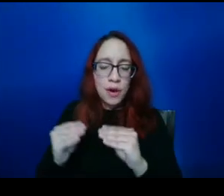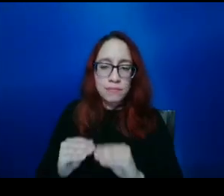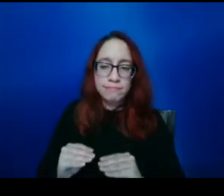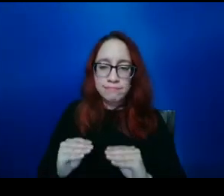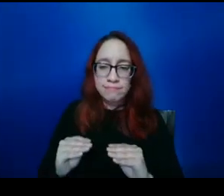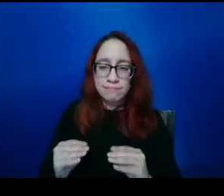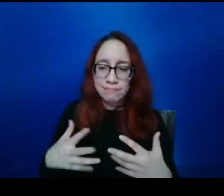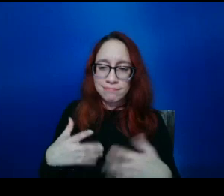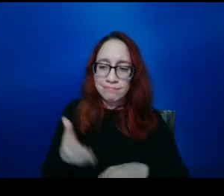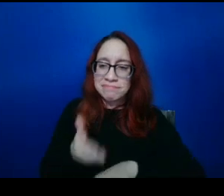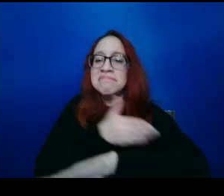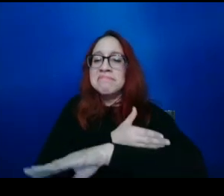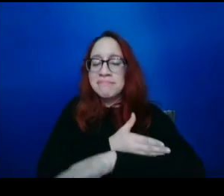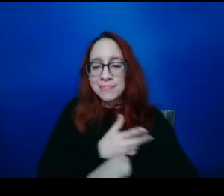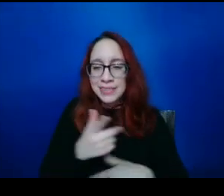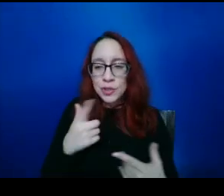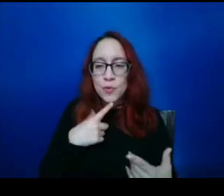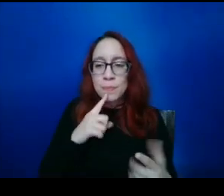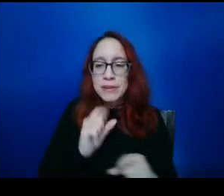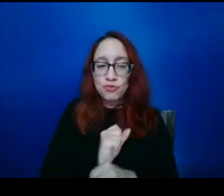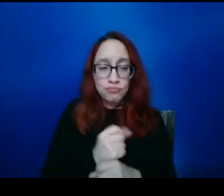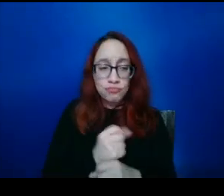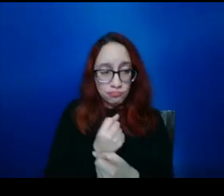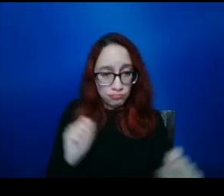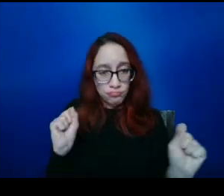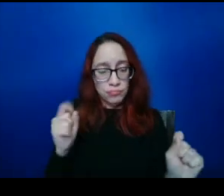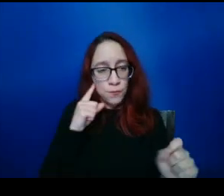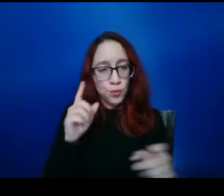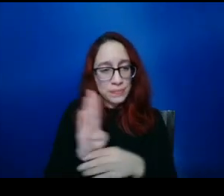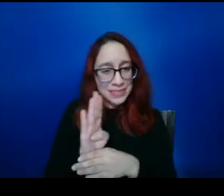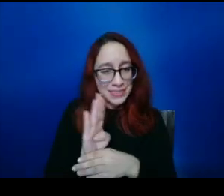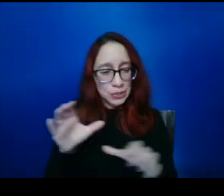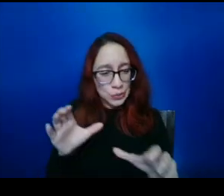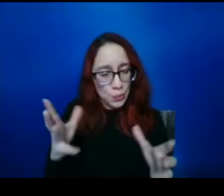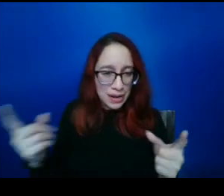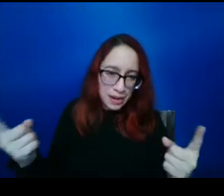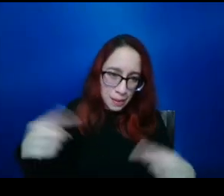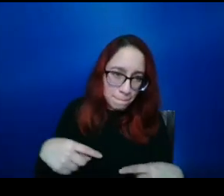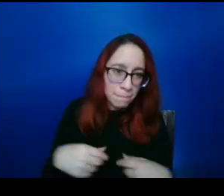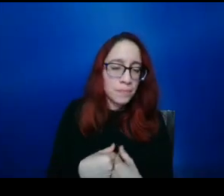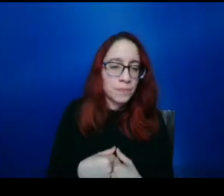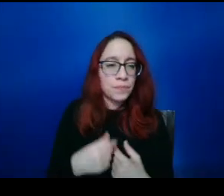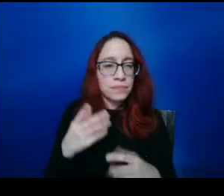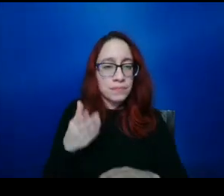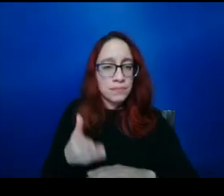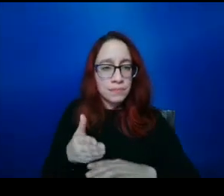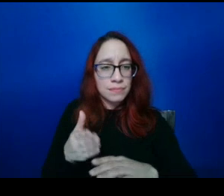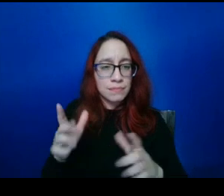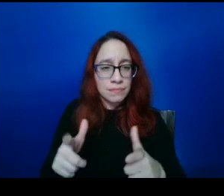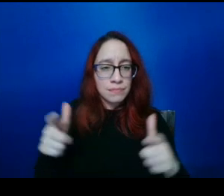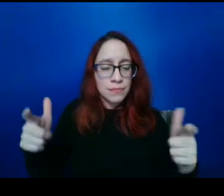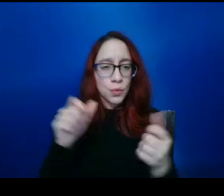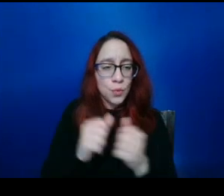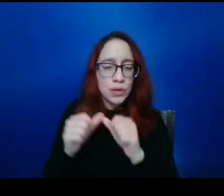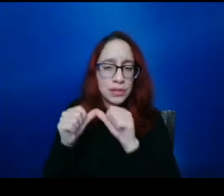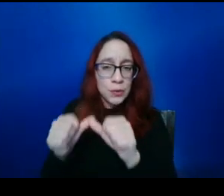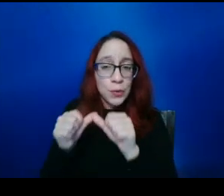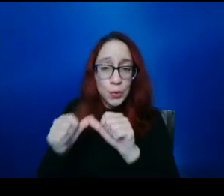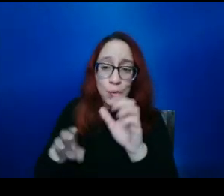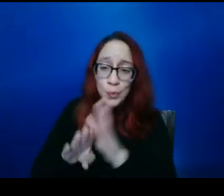that we can ensure that it is safe, you know, for businesses that do want to come in. And as we grow with the continued